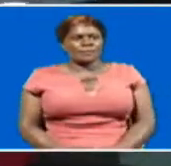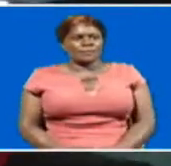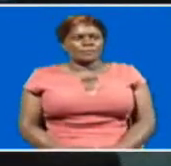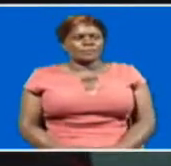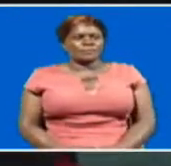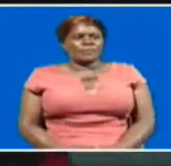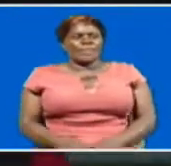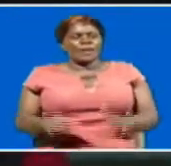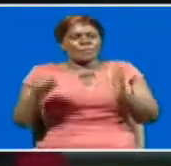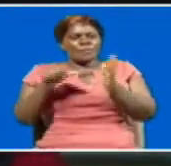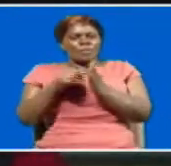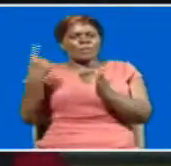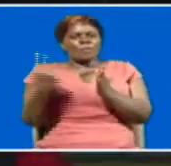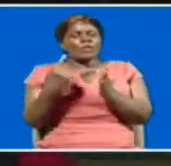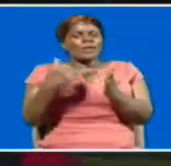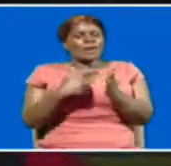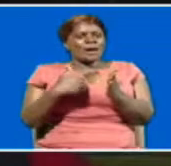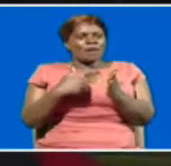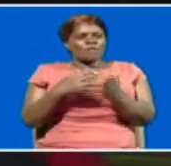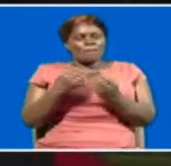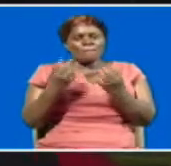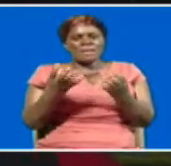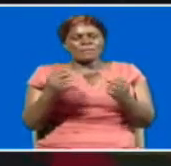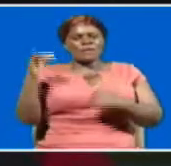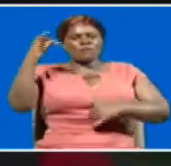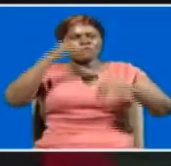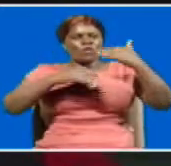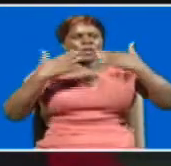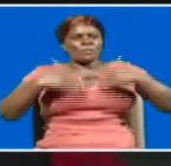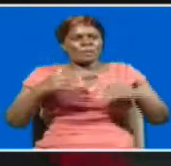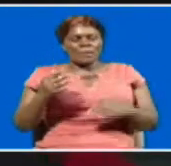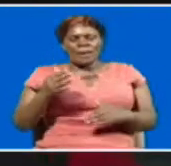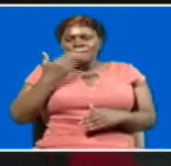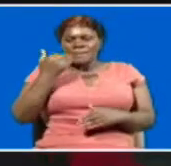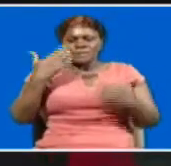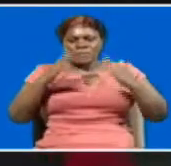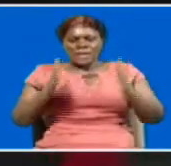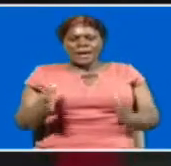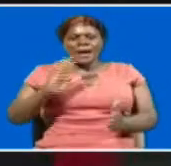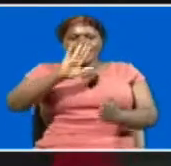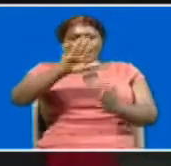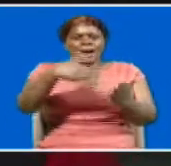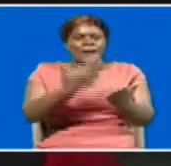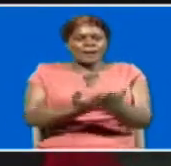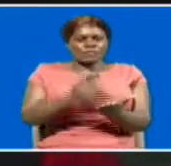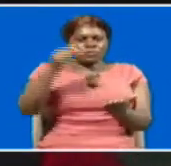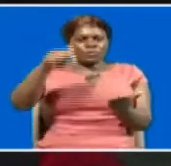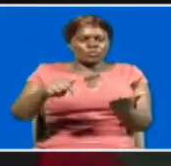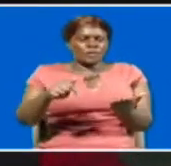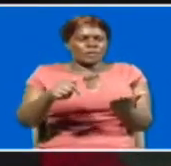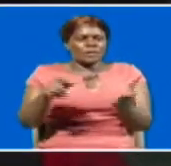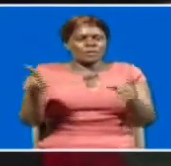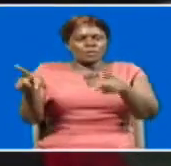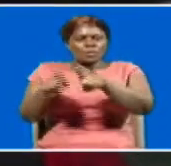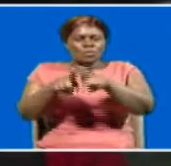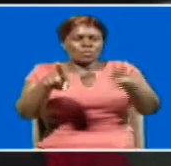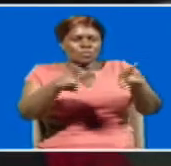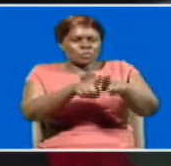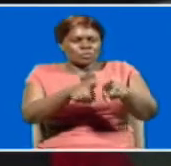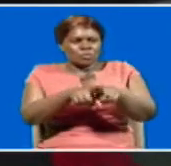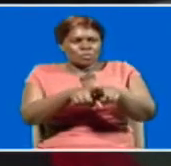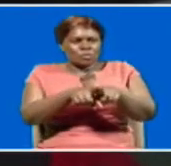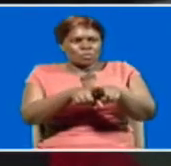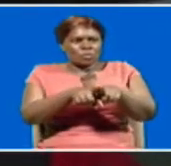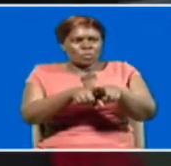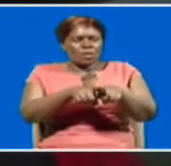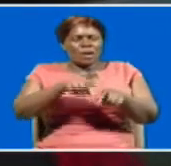The only problem we had is that most of the foreign-based players came today. So still also Johnson Omova